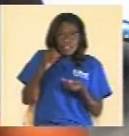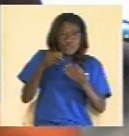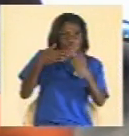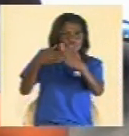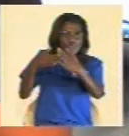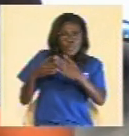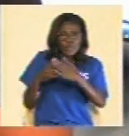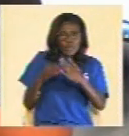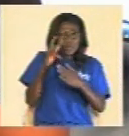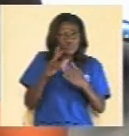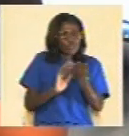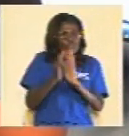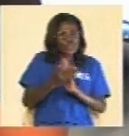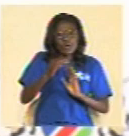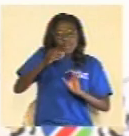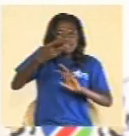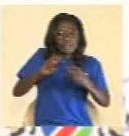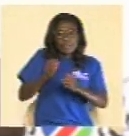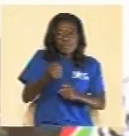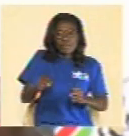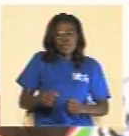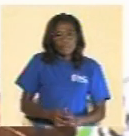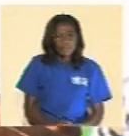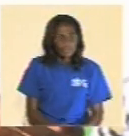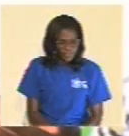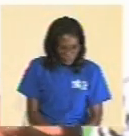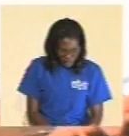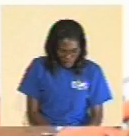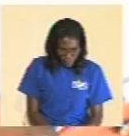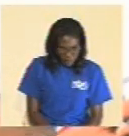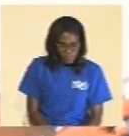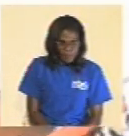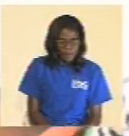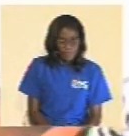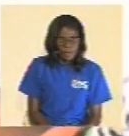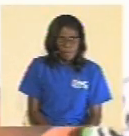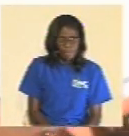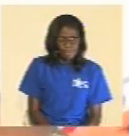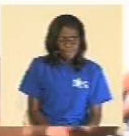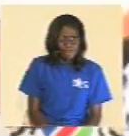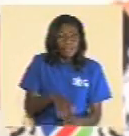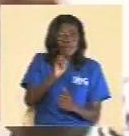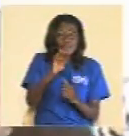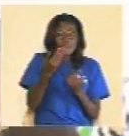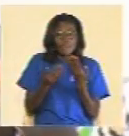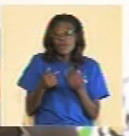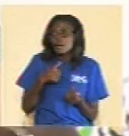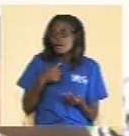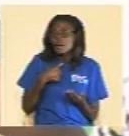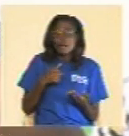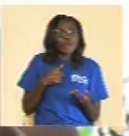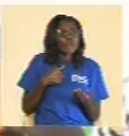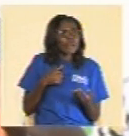numb and everything like that. Now, if I find myself having some of the symptoms that you have